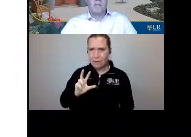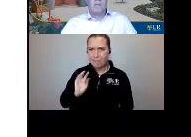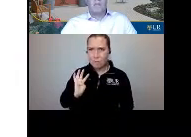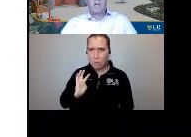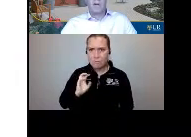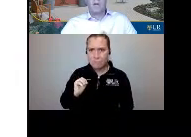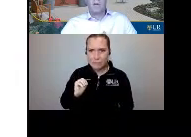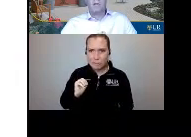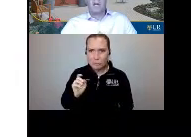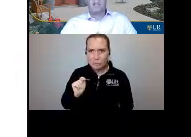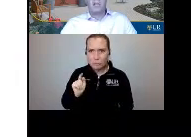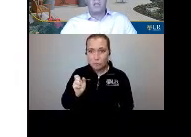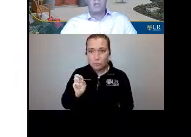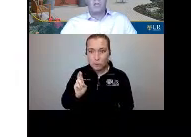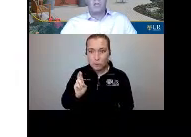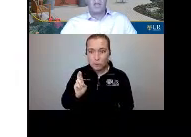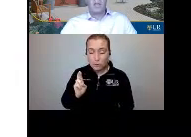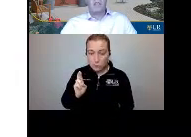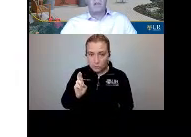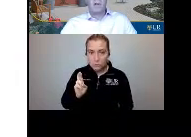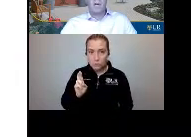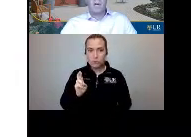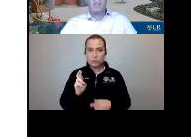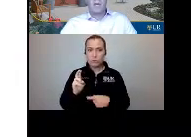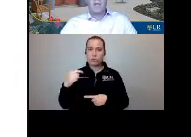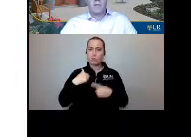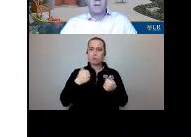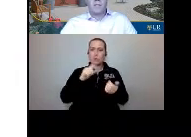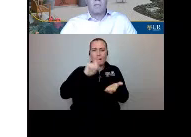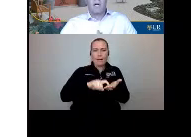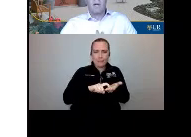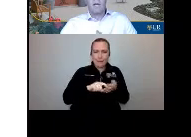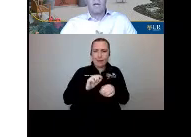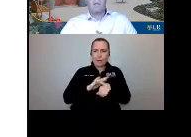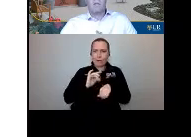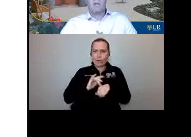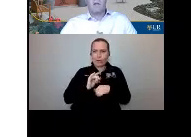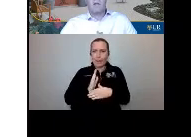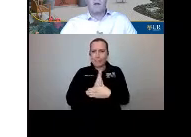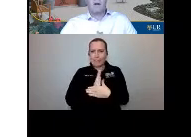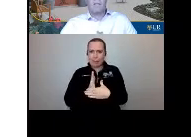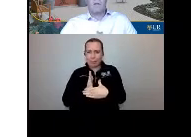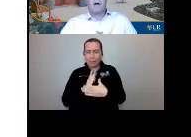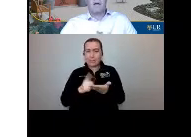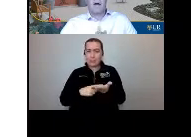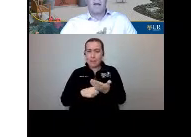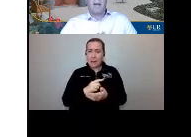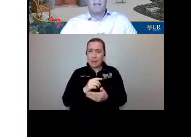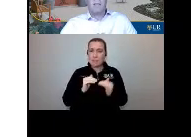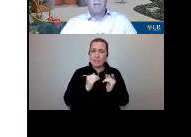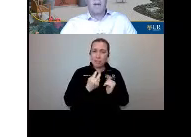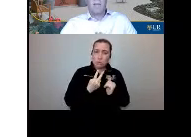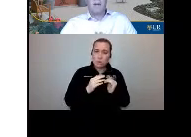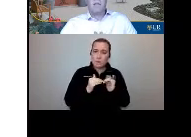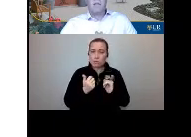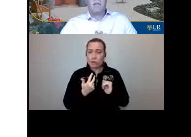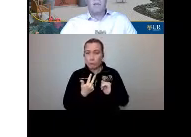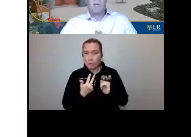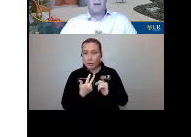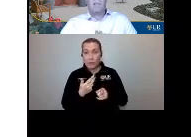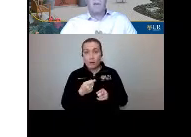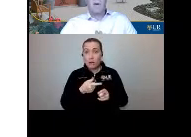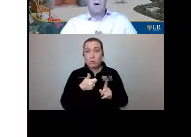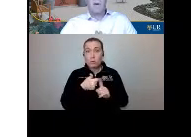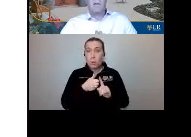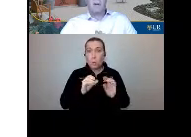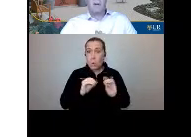stage cancers. They're stage 2s, they're even stage 3 sometimes cancers on asymptomatic patients, which is